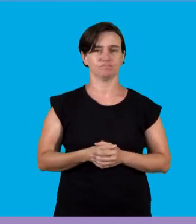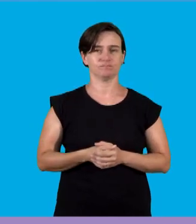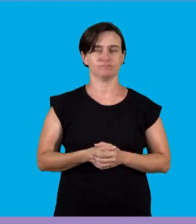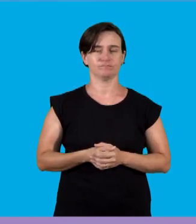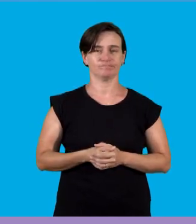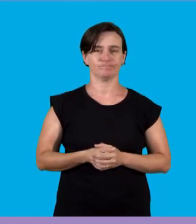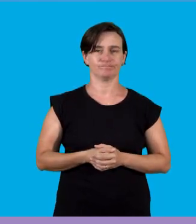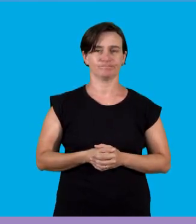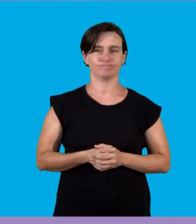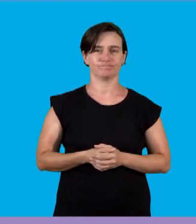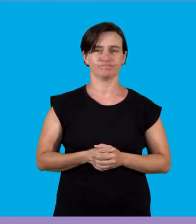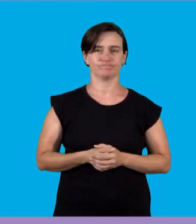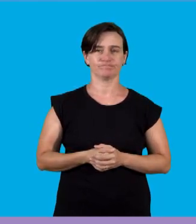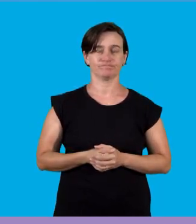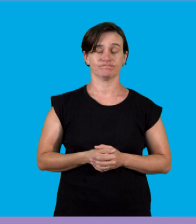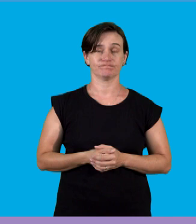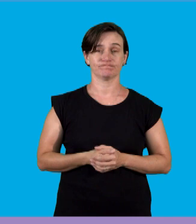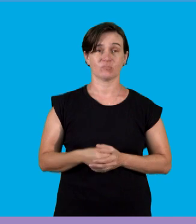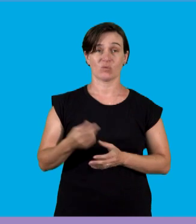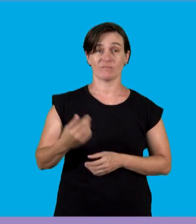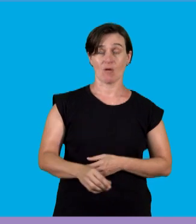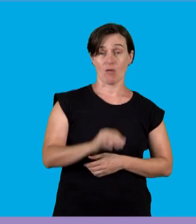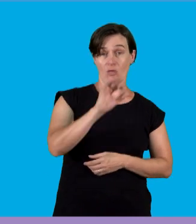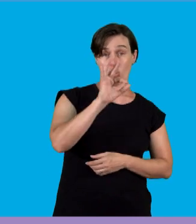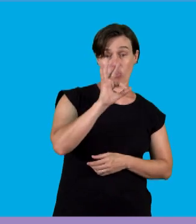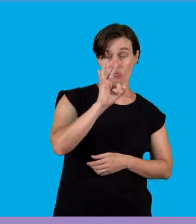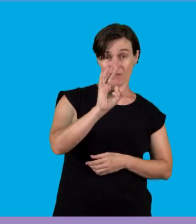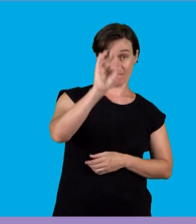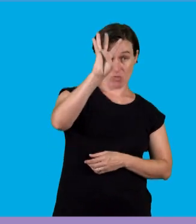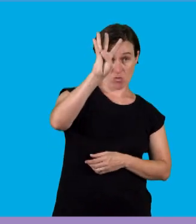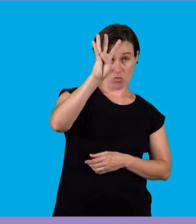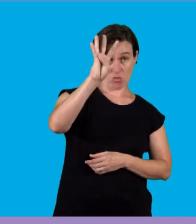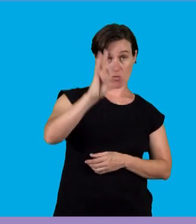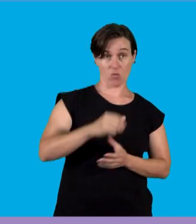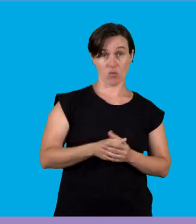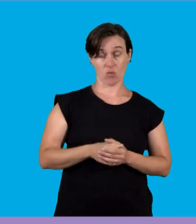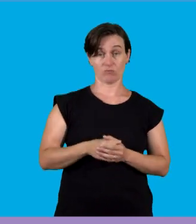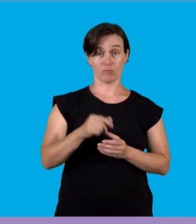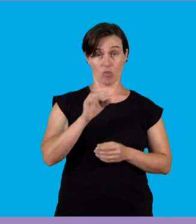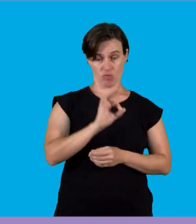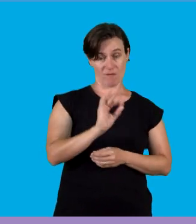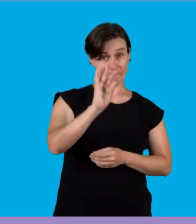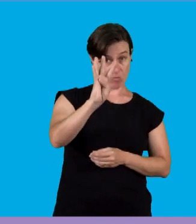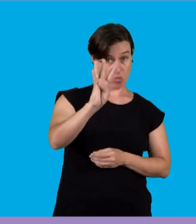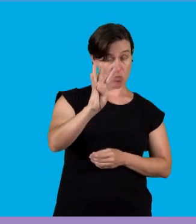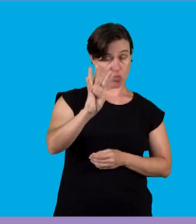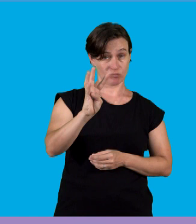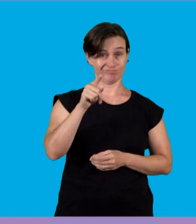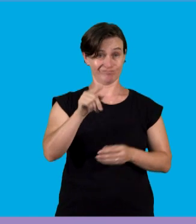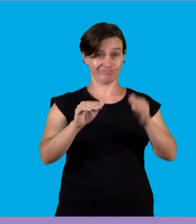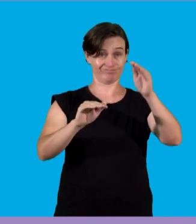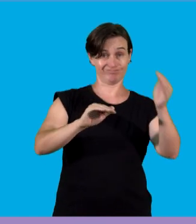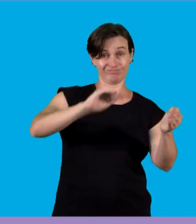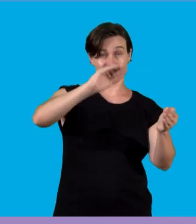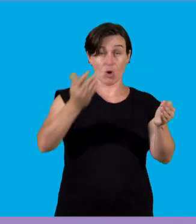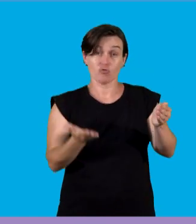that. So if we have now 3 exponent of 4, which is a power,